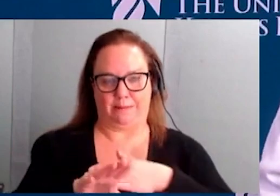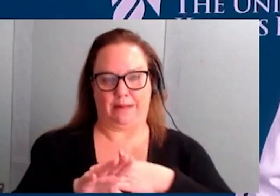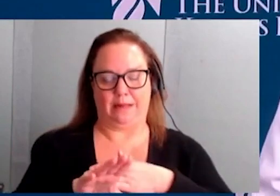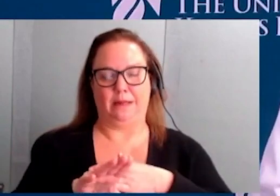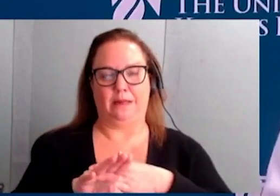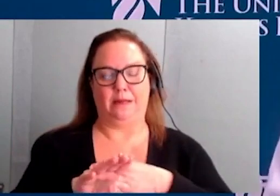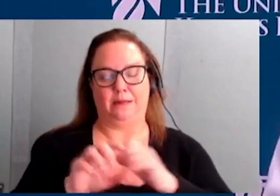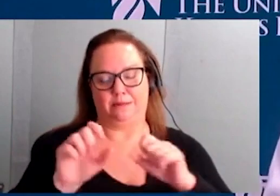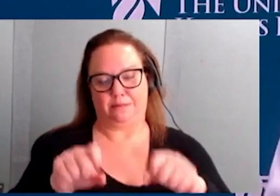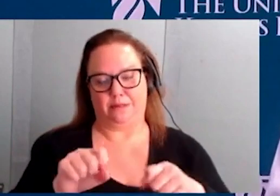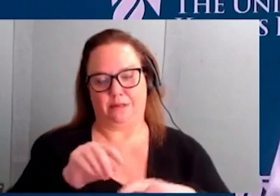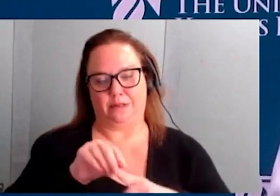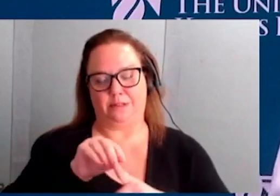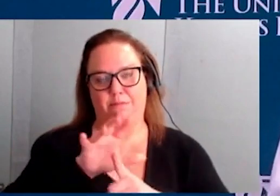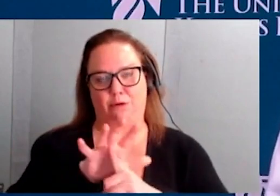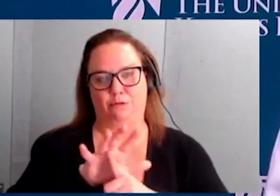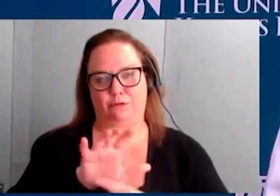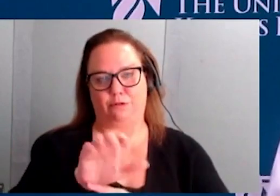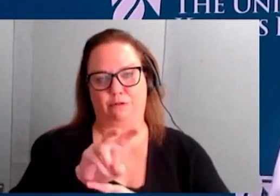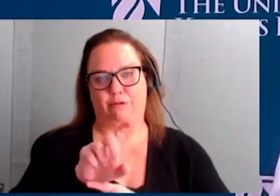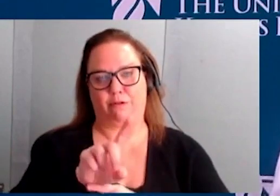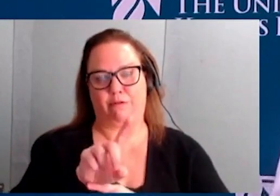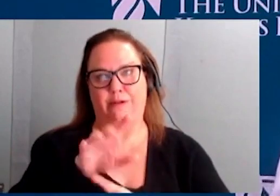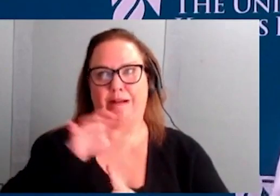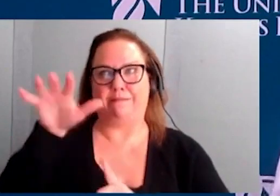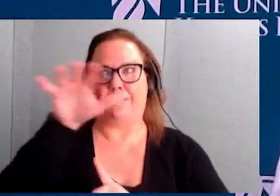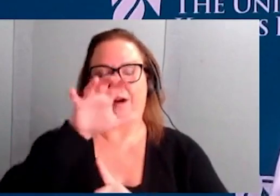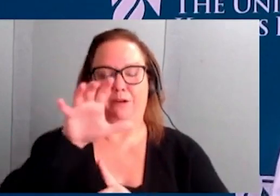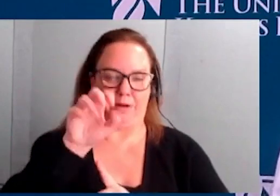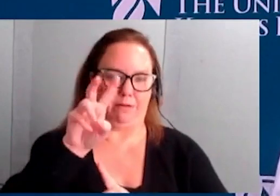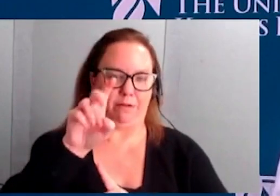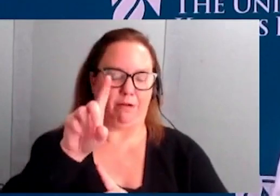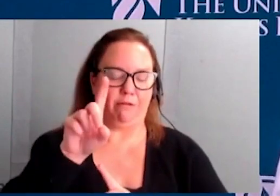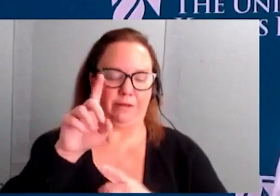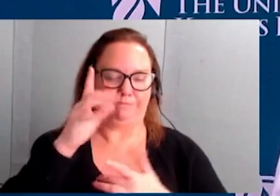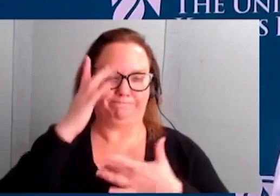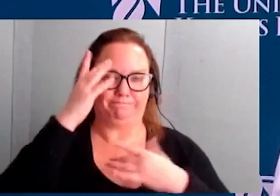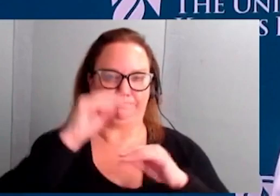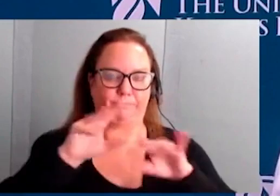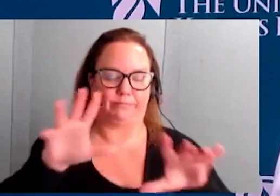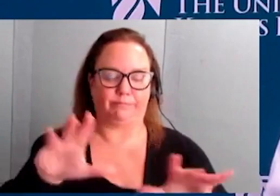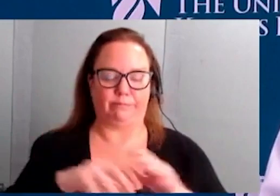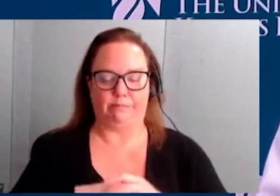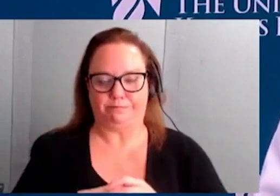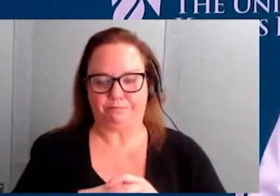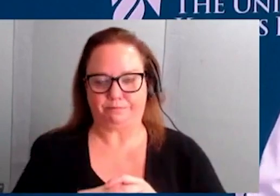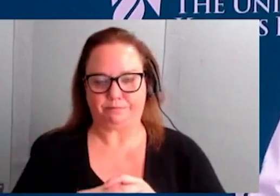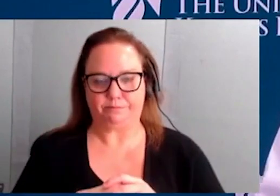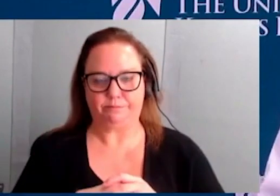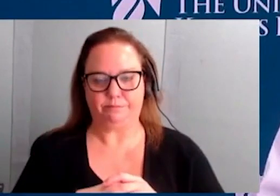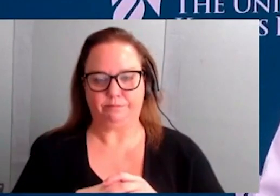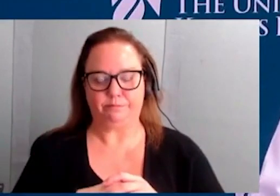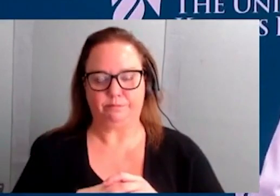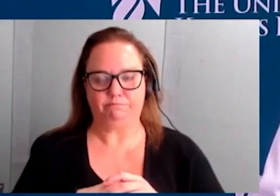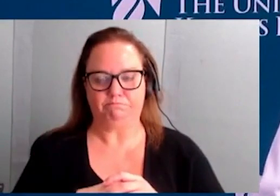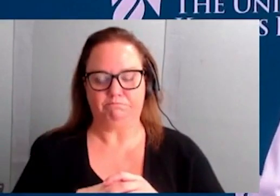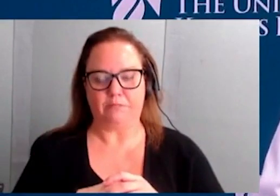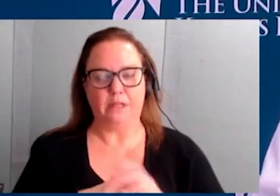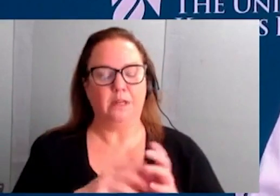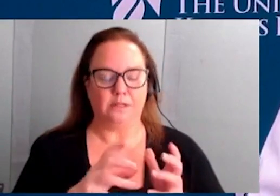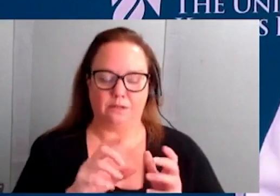potential exposure to environmental infection that they could come into contact with. So, without a